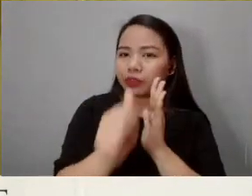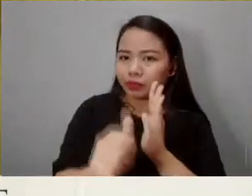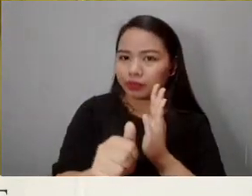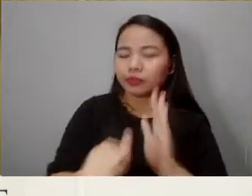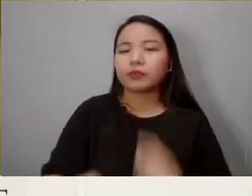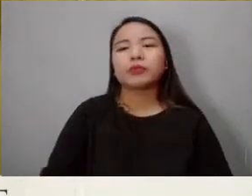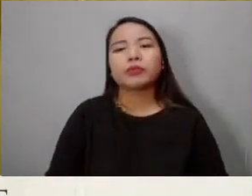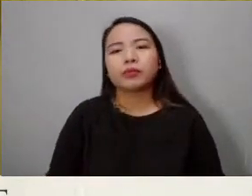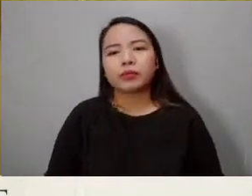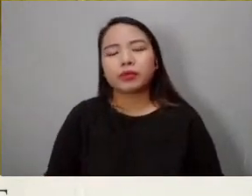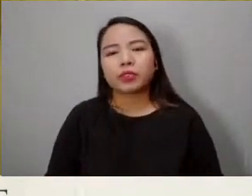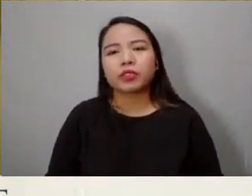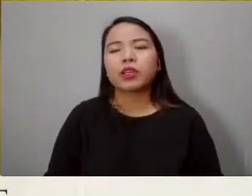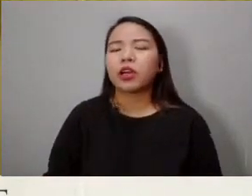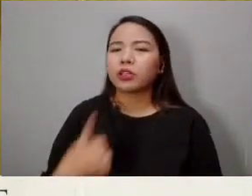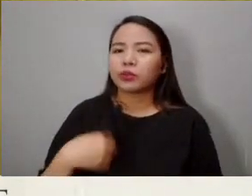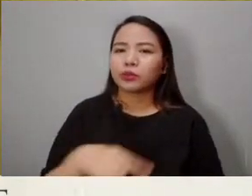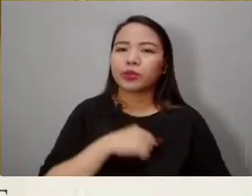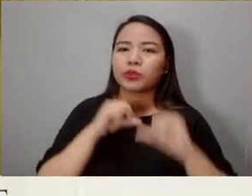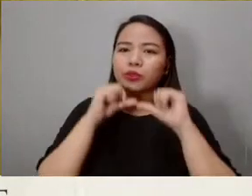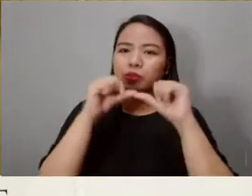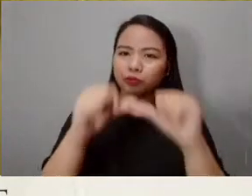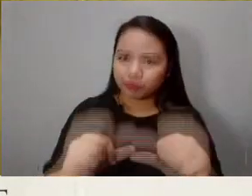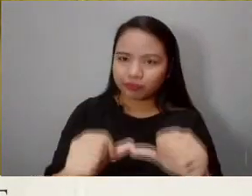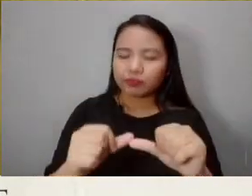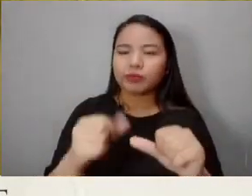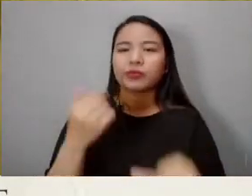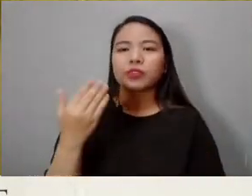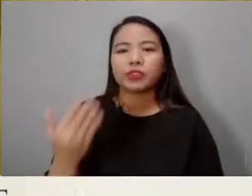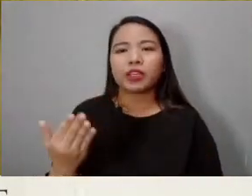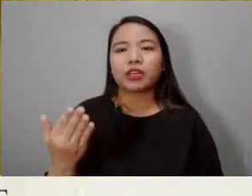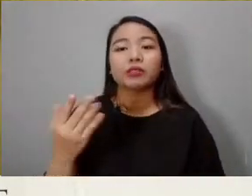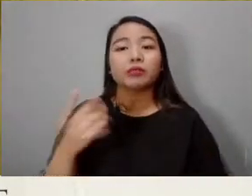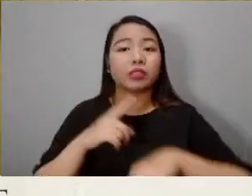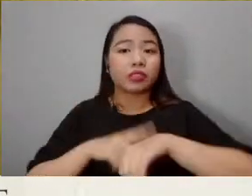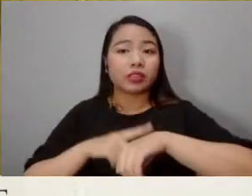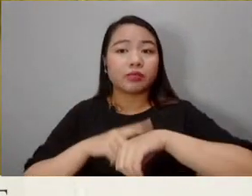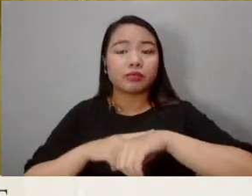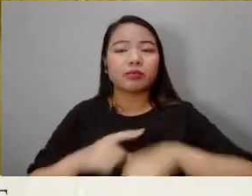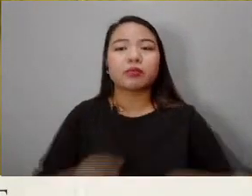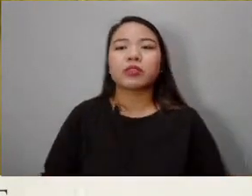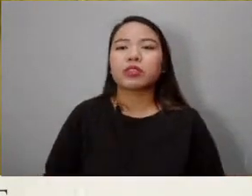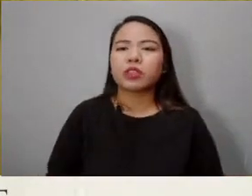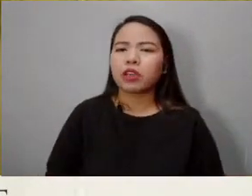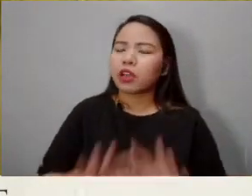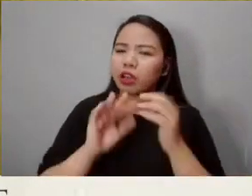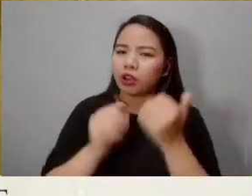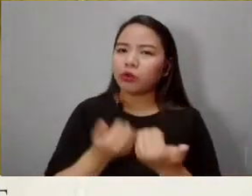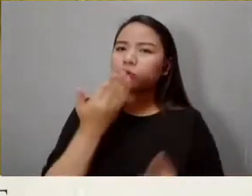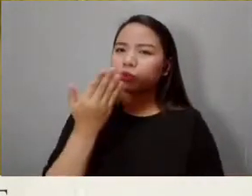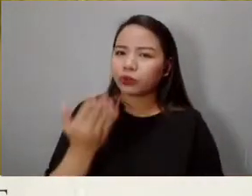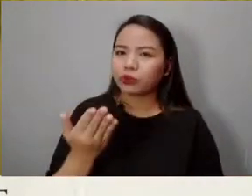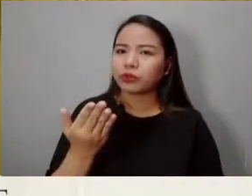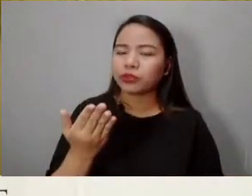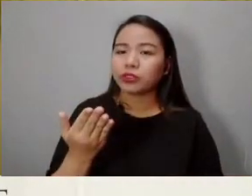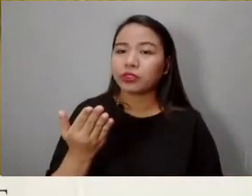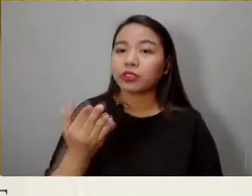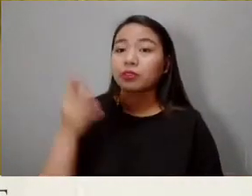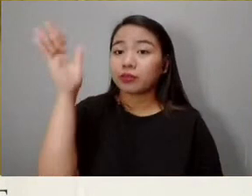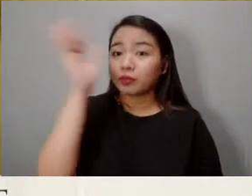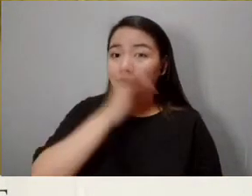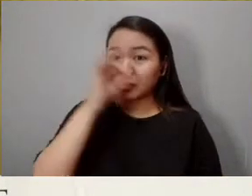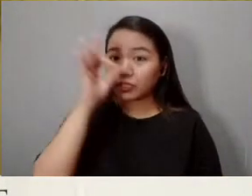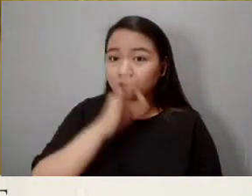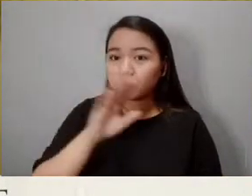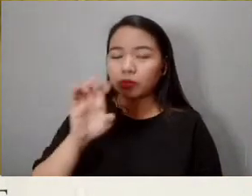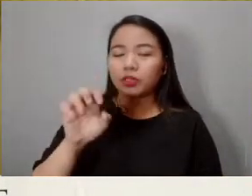As we continue to discern the signs of the times, how could you, the Filipino Benedictines of